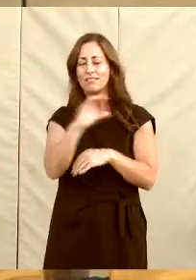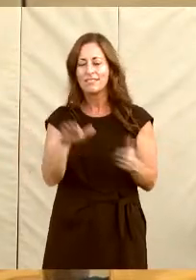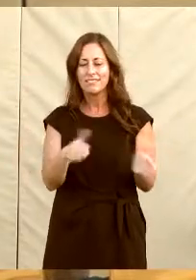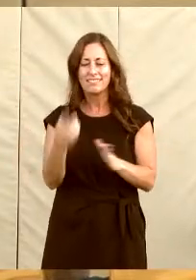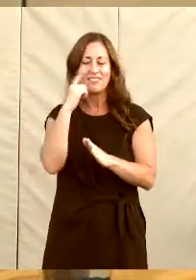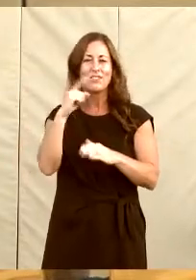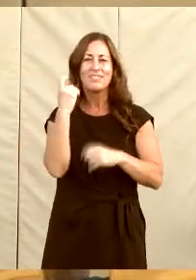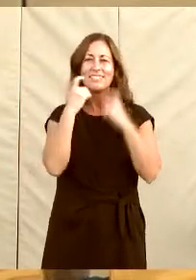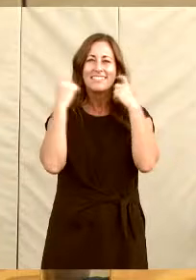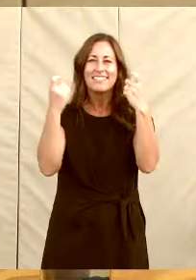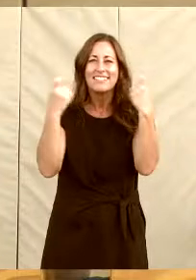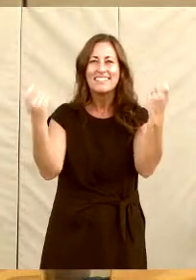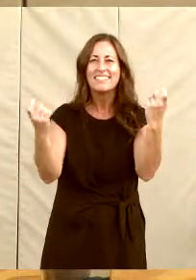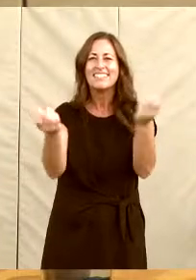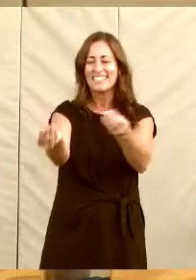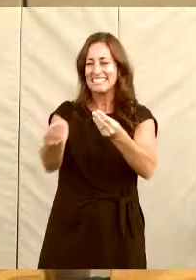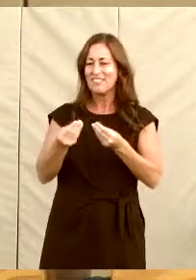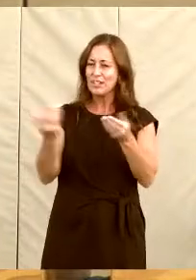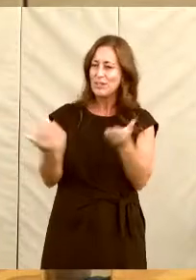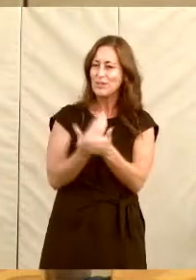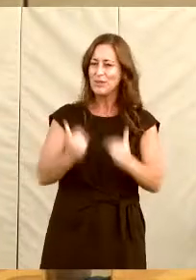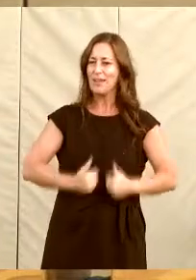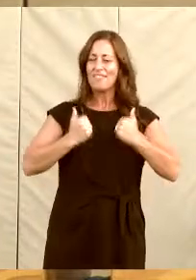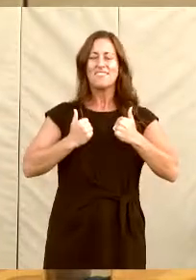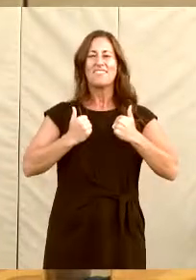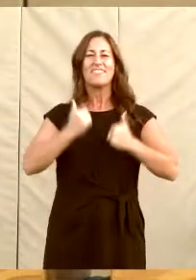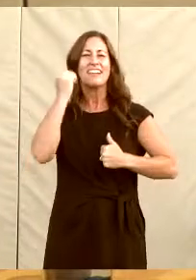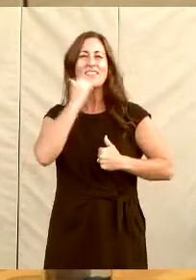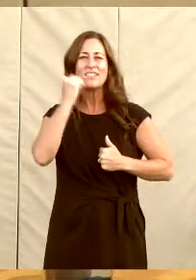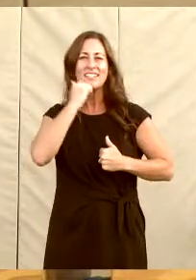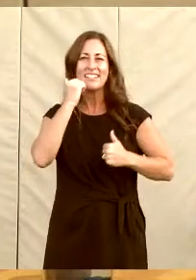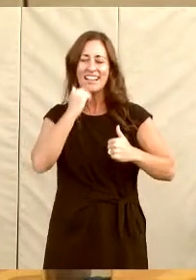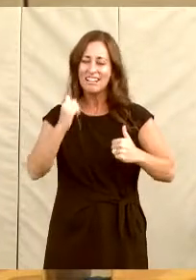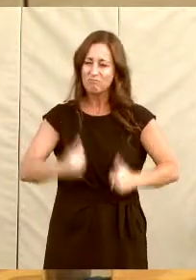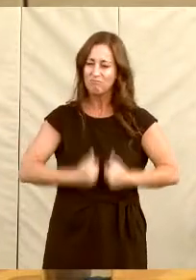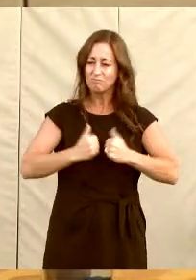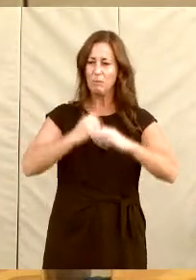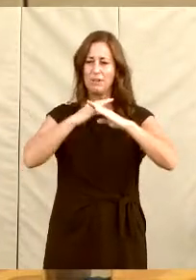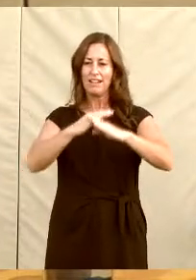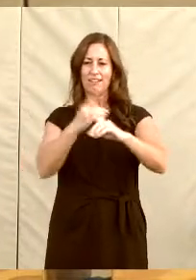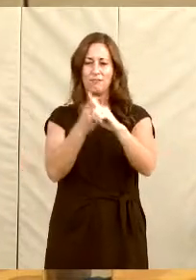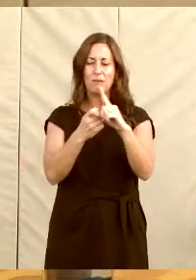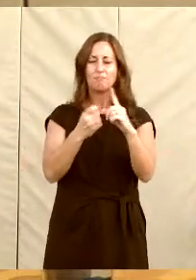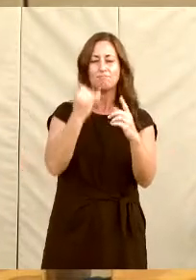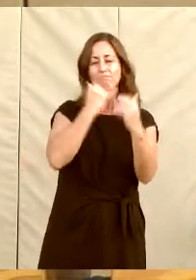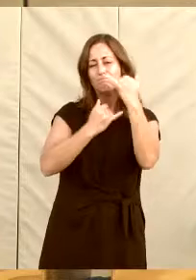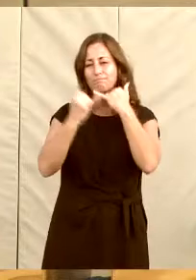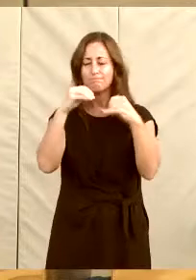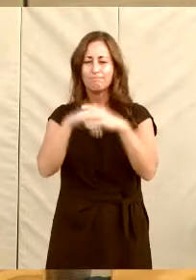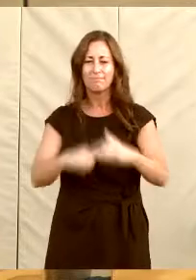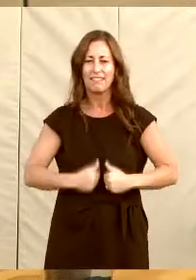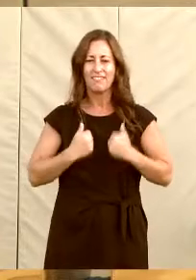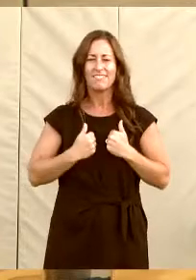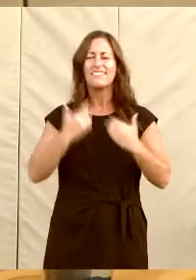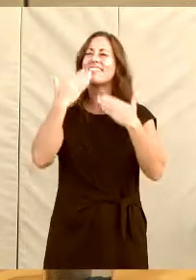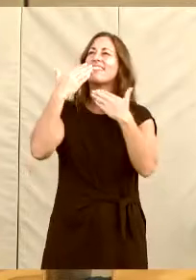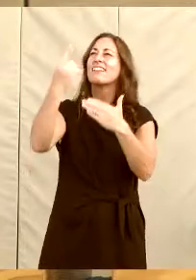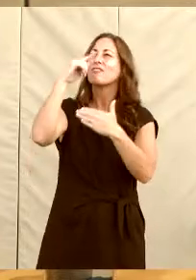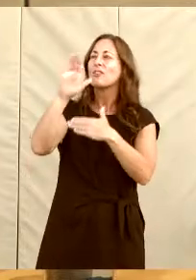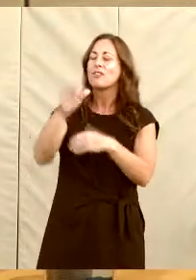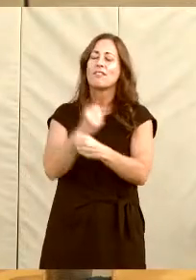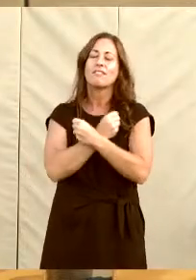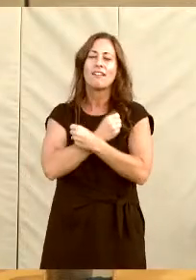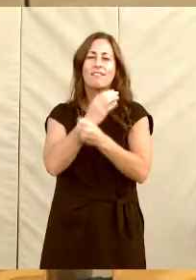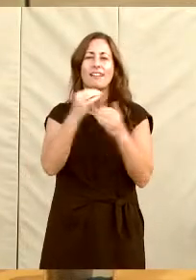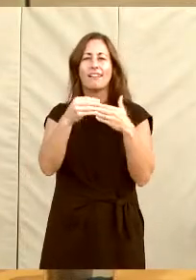sins, giving us new life and allowing us to live each day protected from the imperfections of life. Father God, we want to thank you for your love and your guidance that has